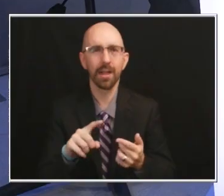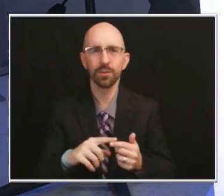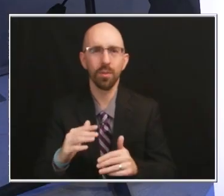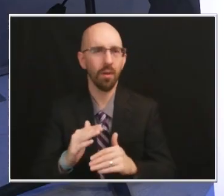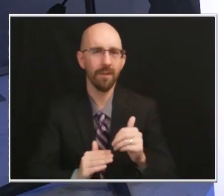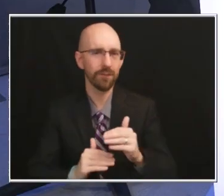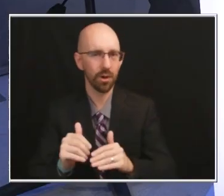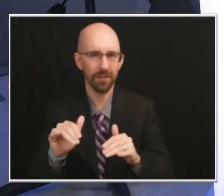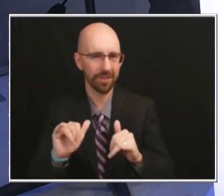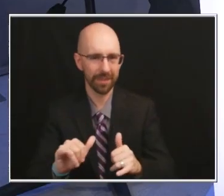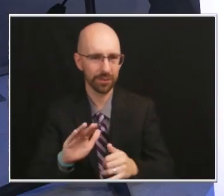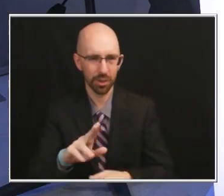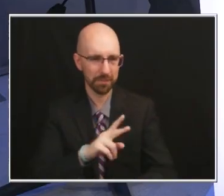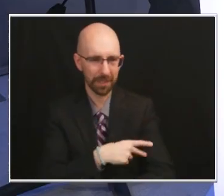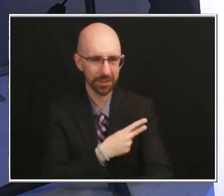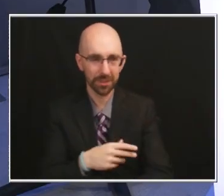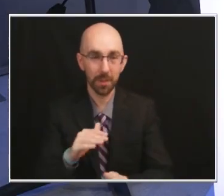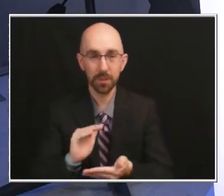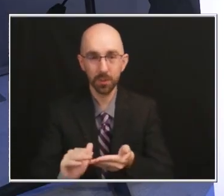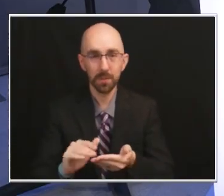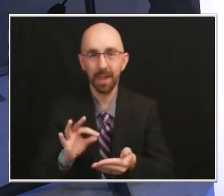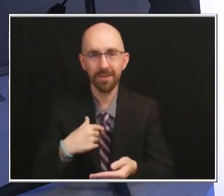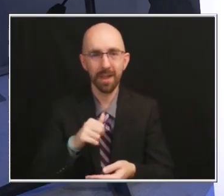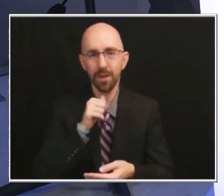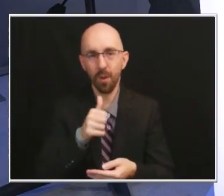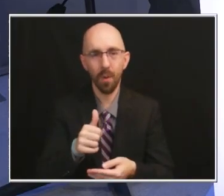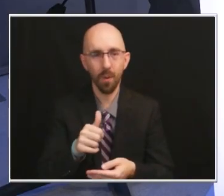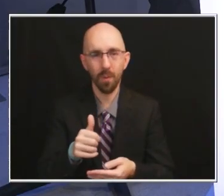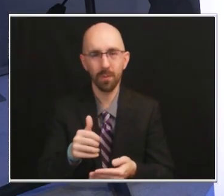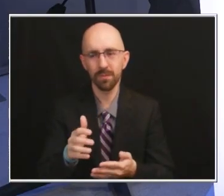your patient. So excuse me if I go first name and slip into that.